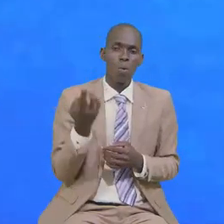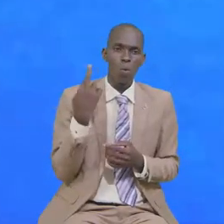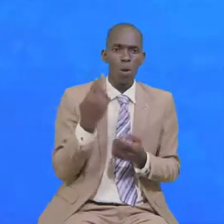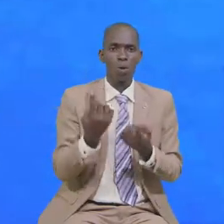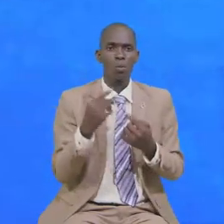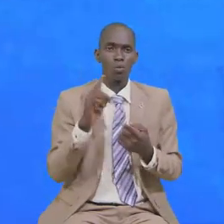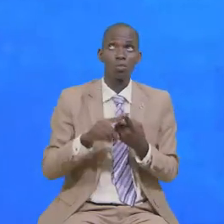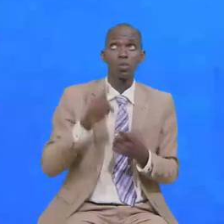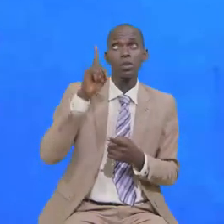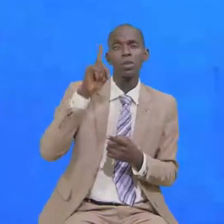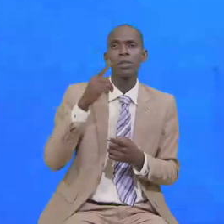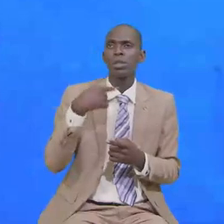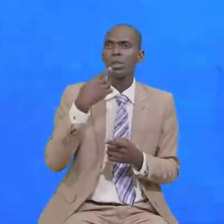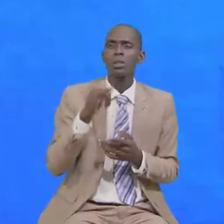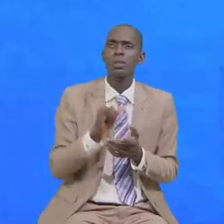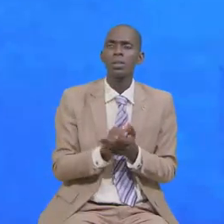said,